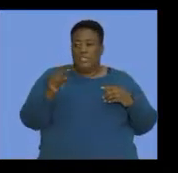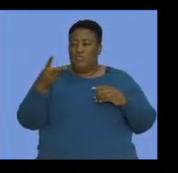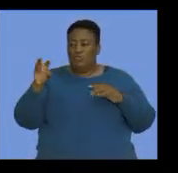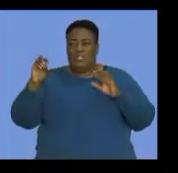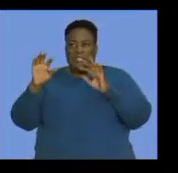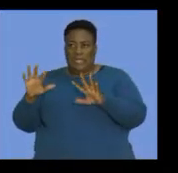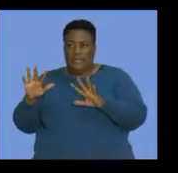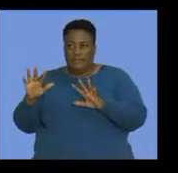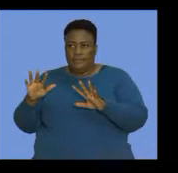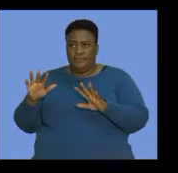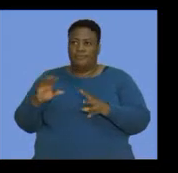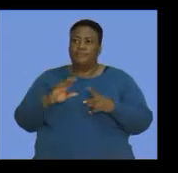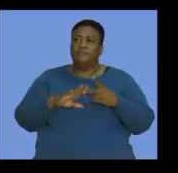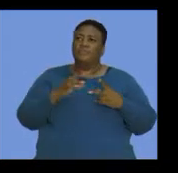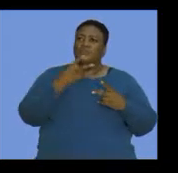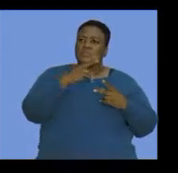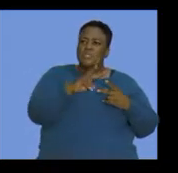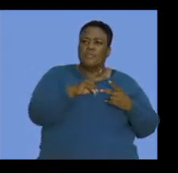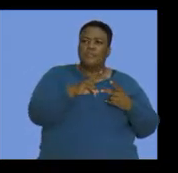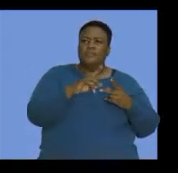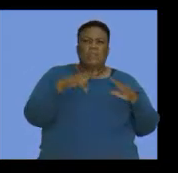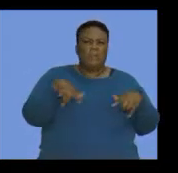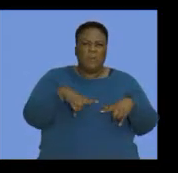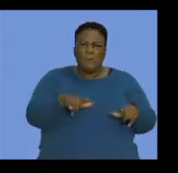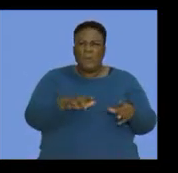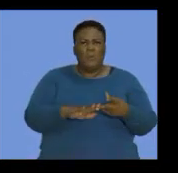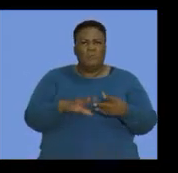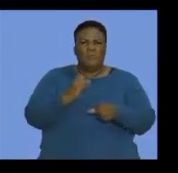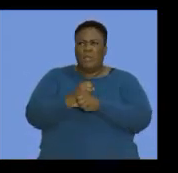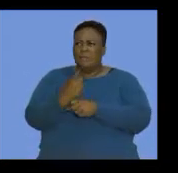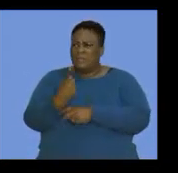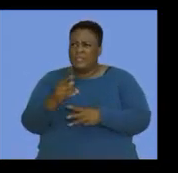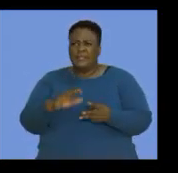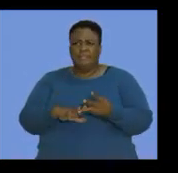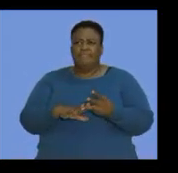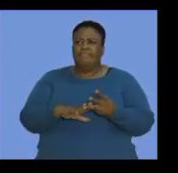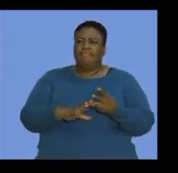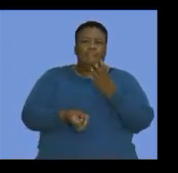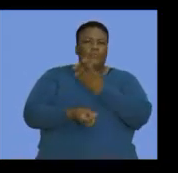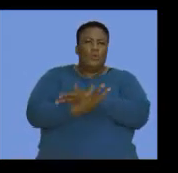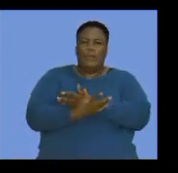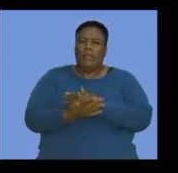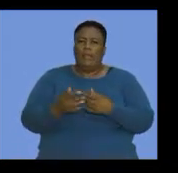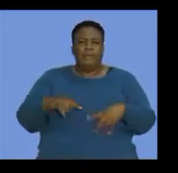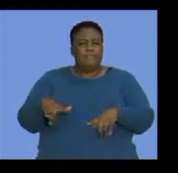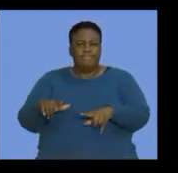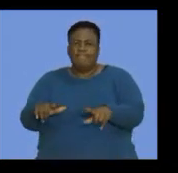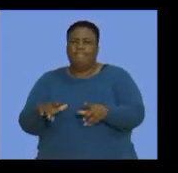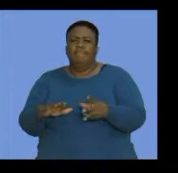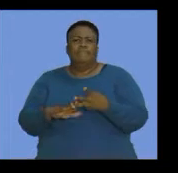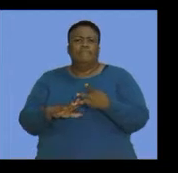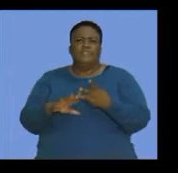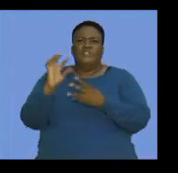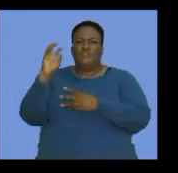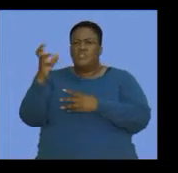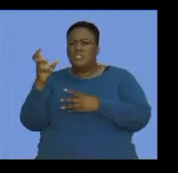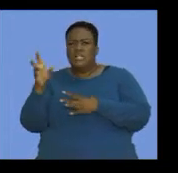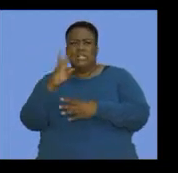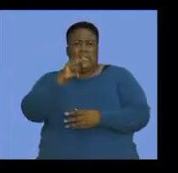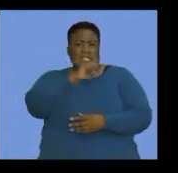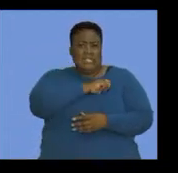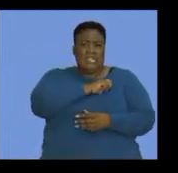Park, we're seeing numbers from Limpopo, Mpumalanga Northwest, the Eastern Cape, Free State,